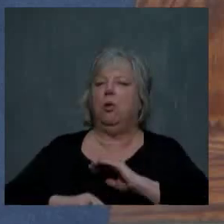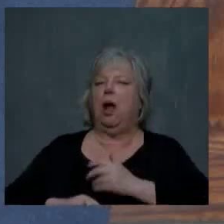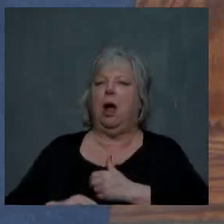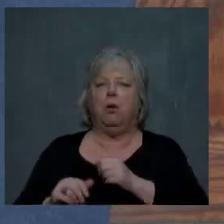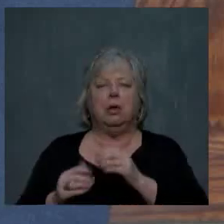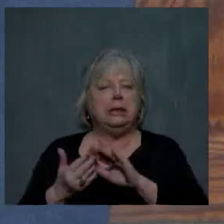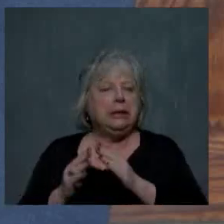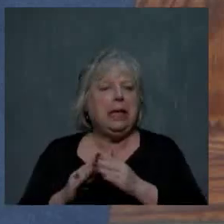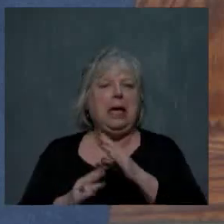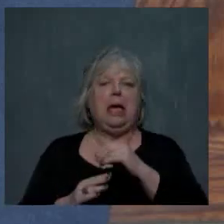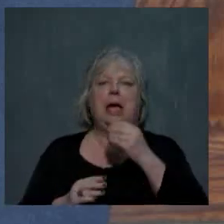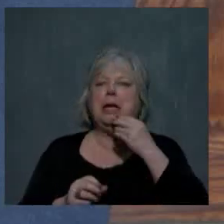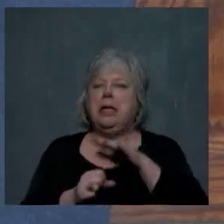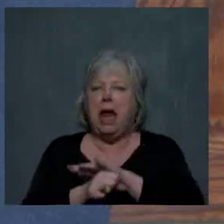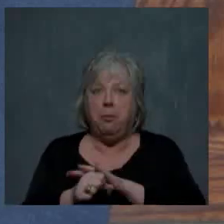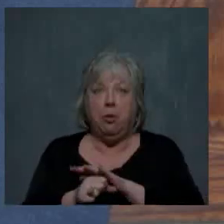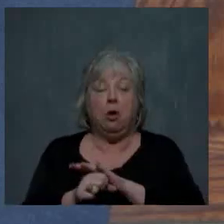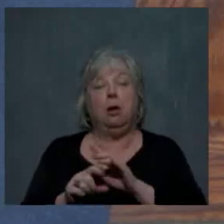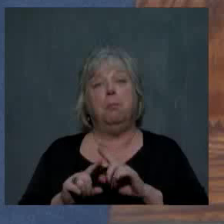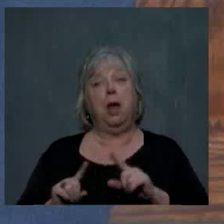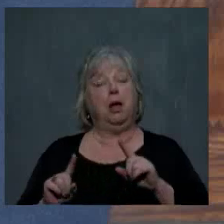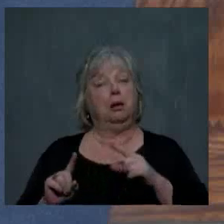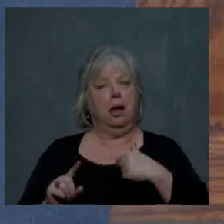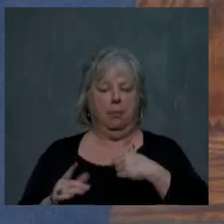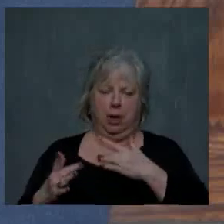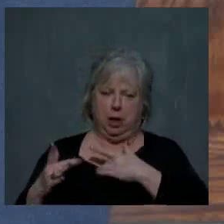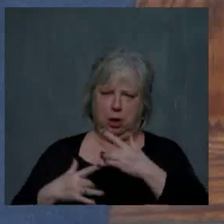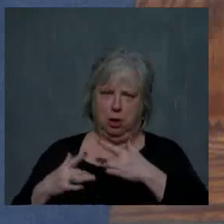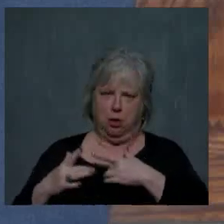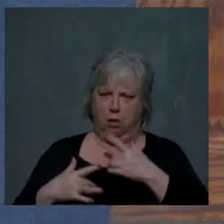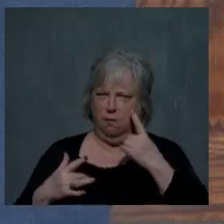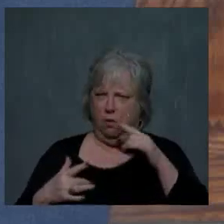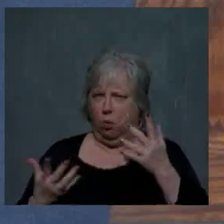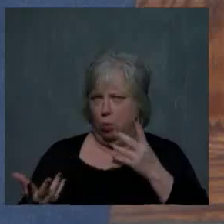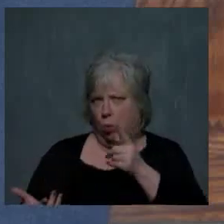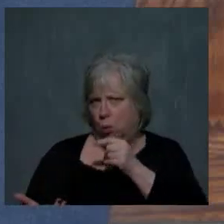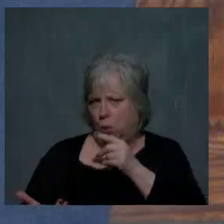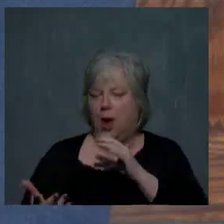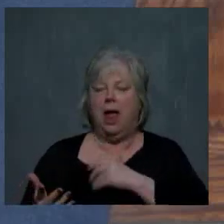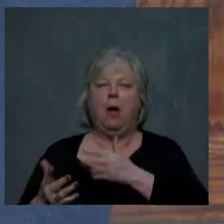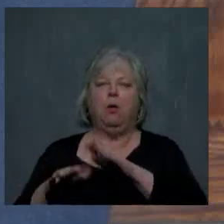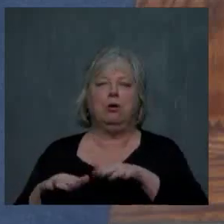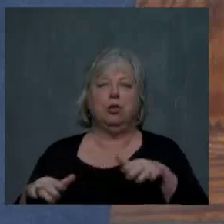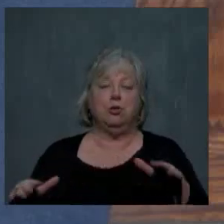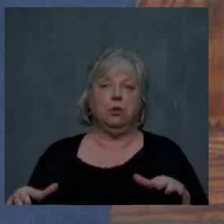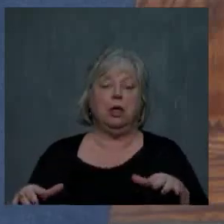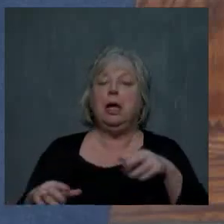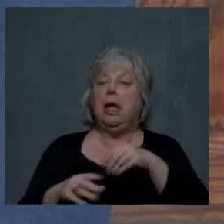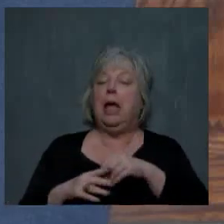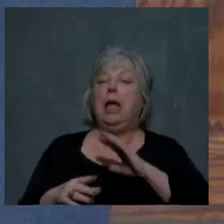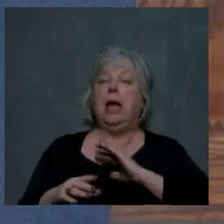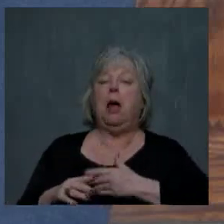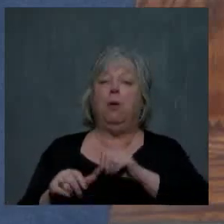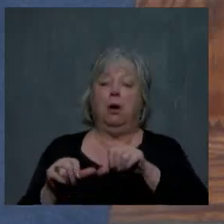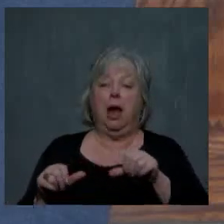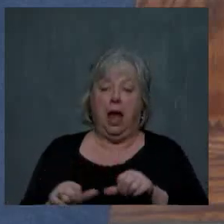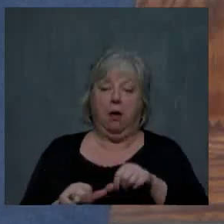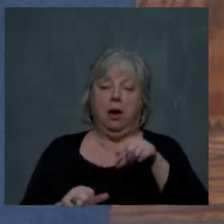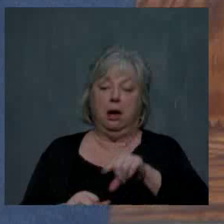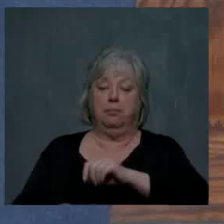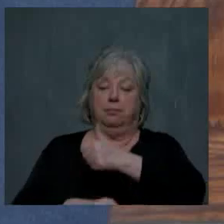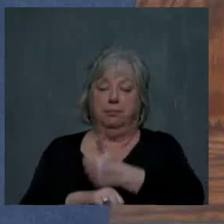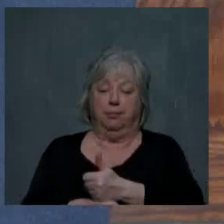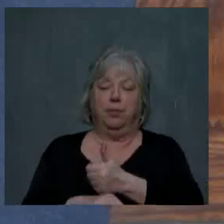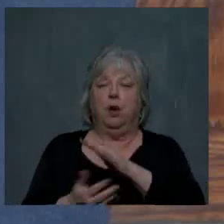But I am concerned for our children. There is a school located in our area where our